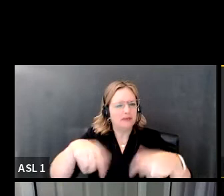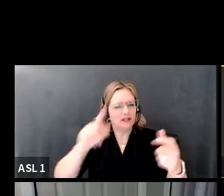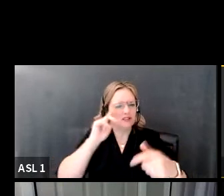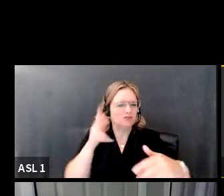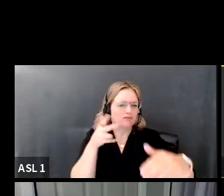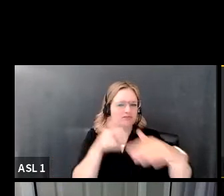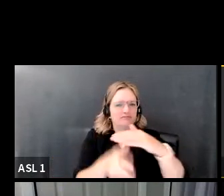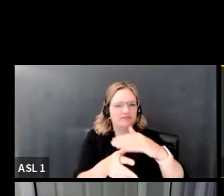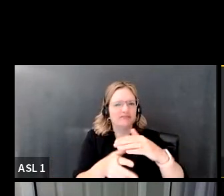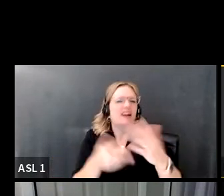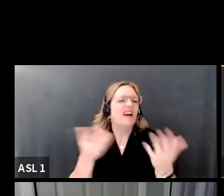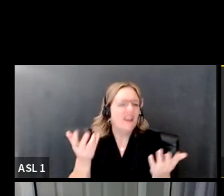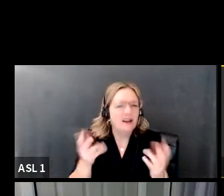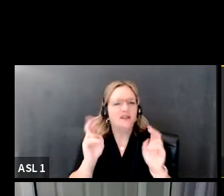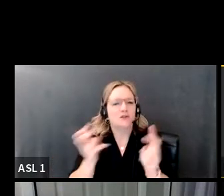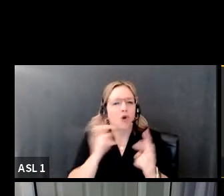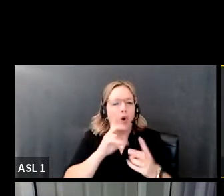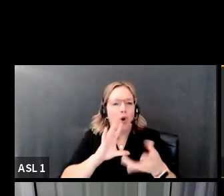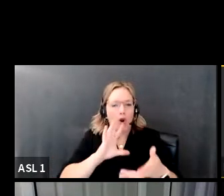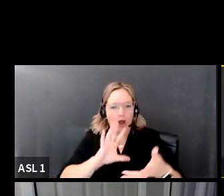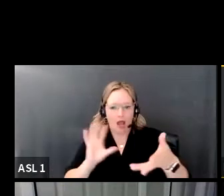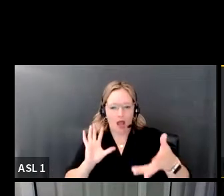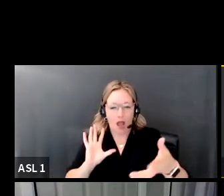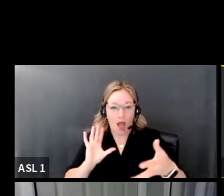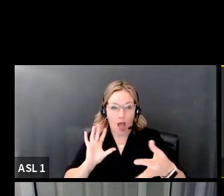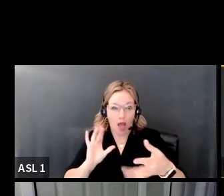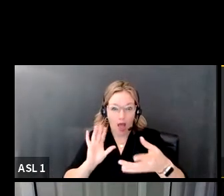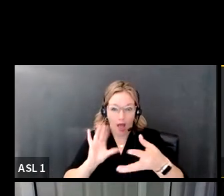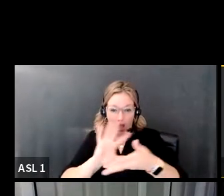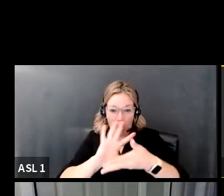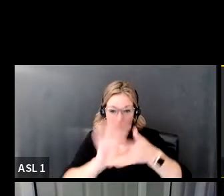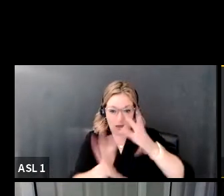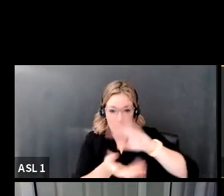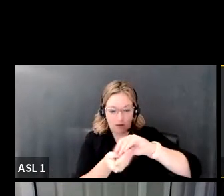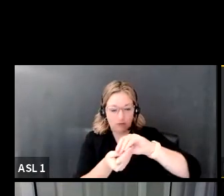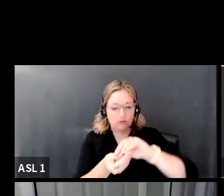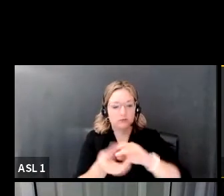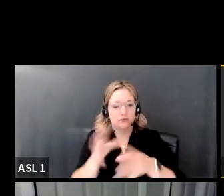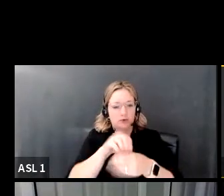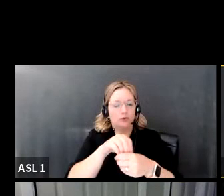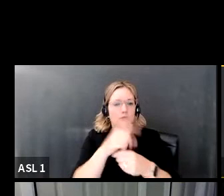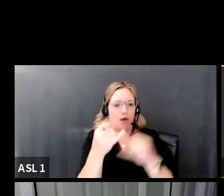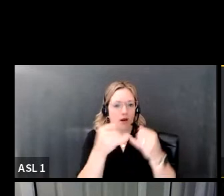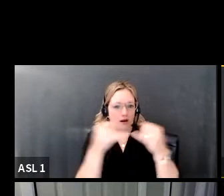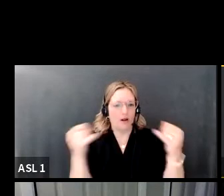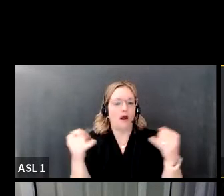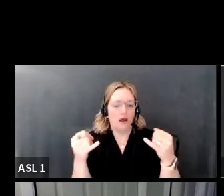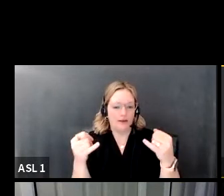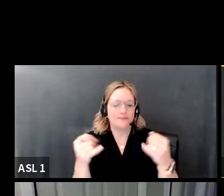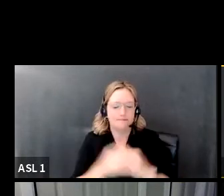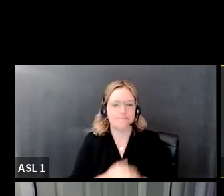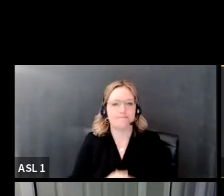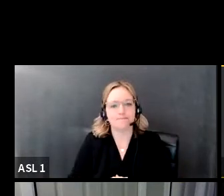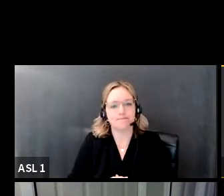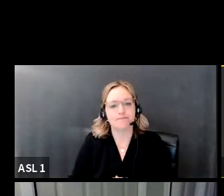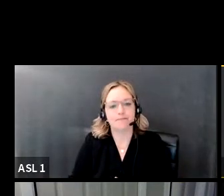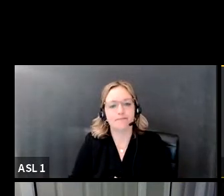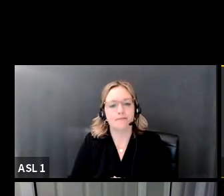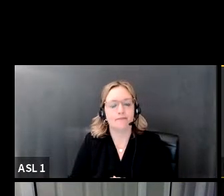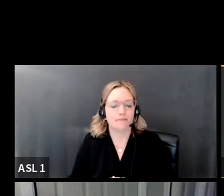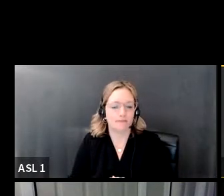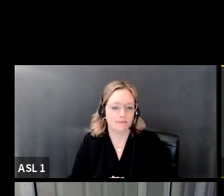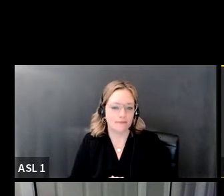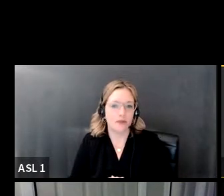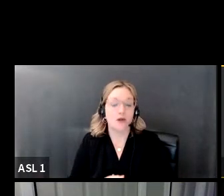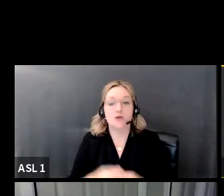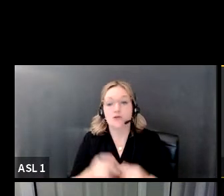you're seeing here is a roll-up and a line of all of the different budget groups that have contributed what we will do